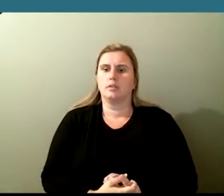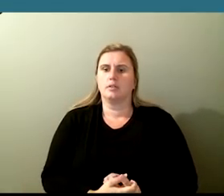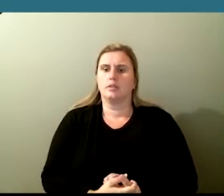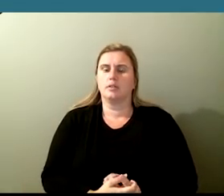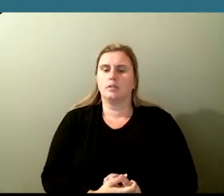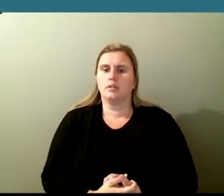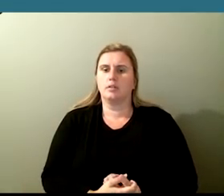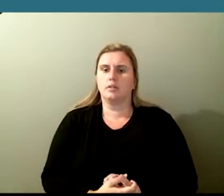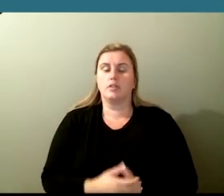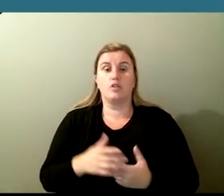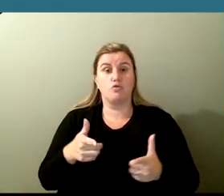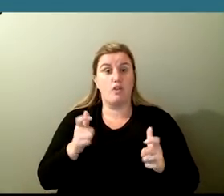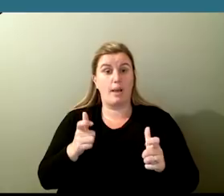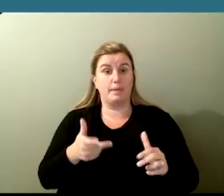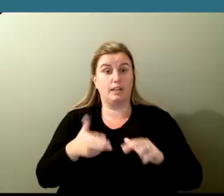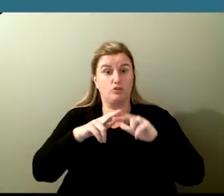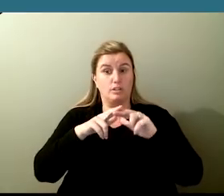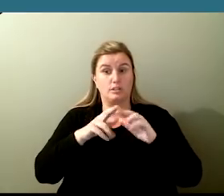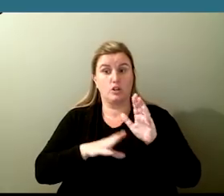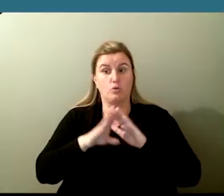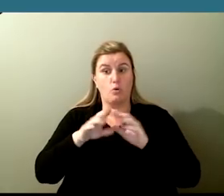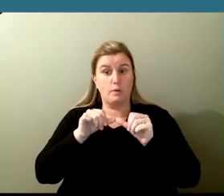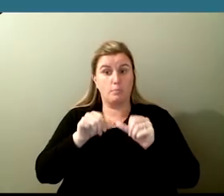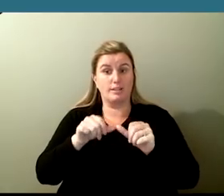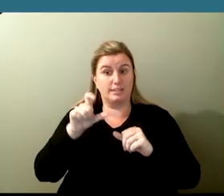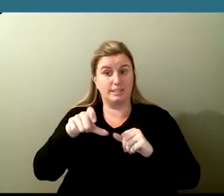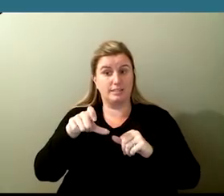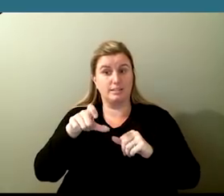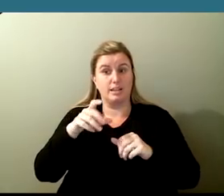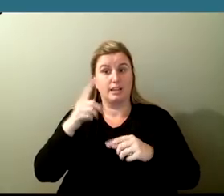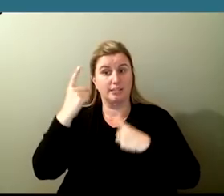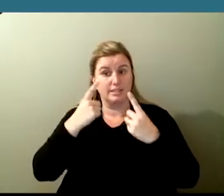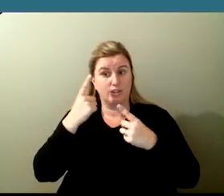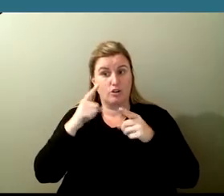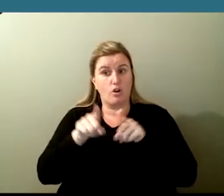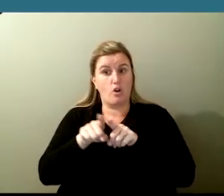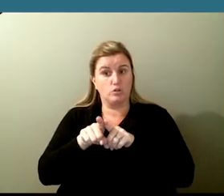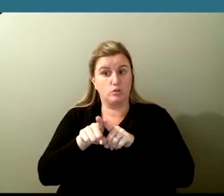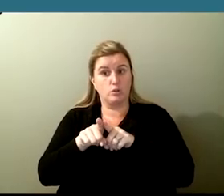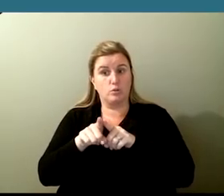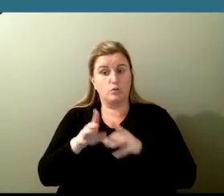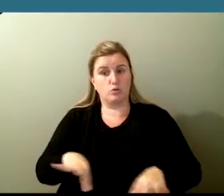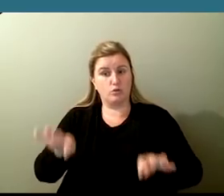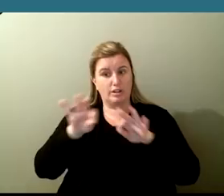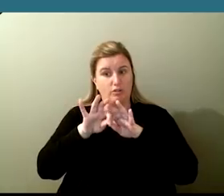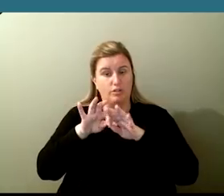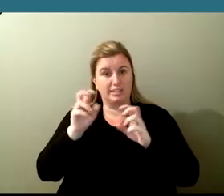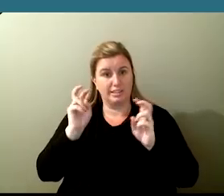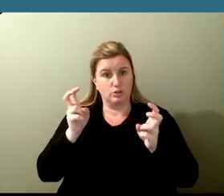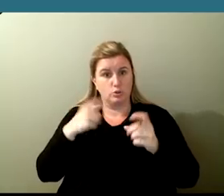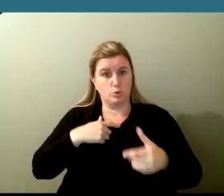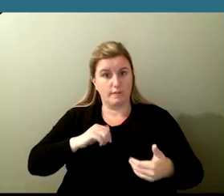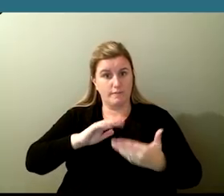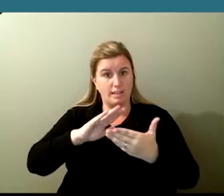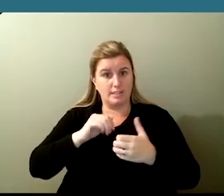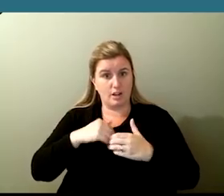So this rapid increase and the growing and pressing needs, and of course, considering also the critical issues that we're facing